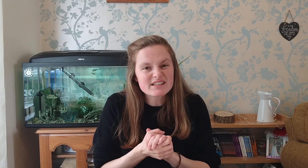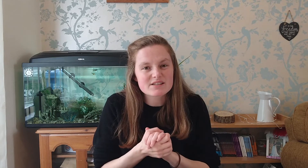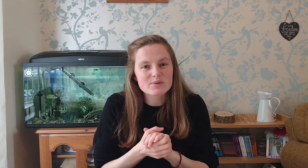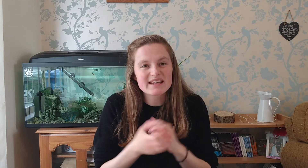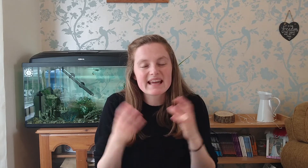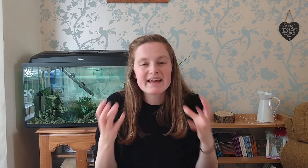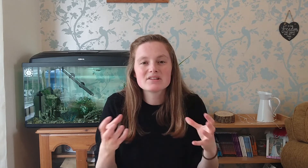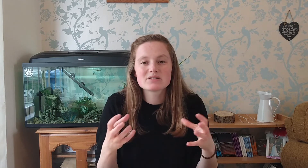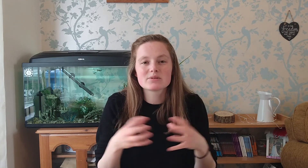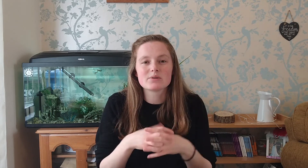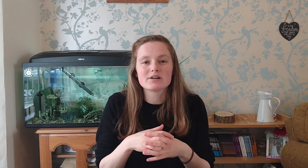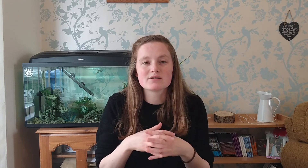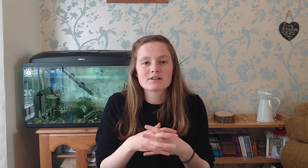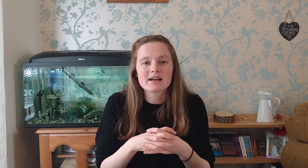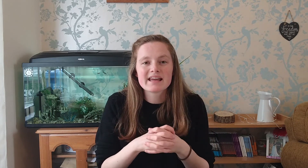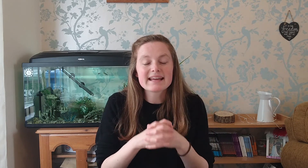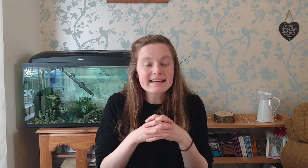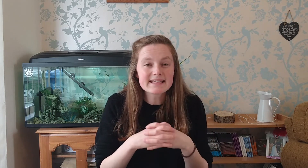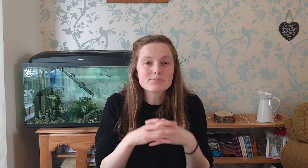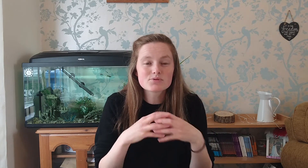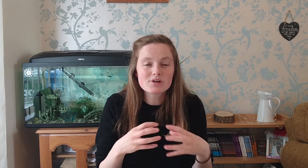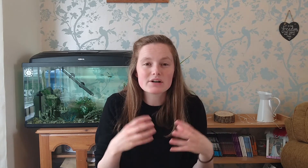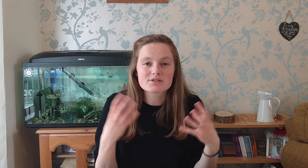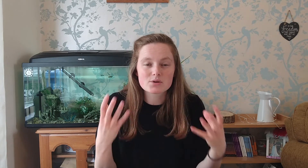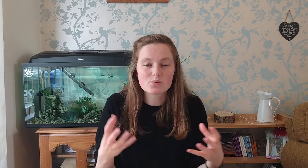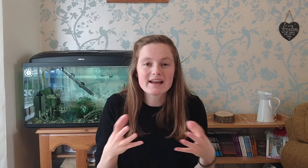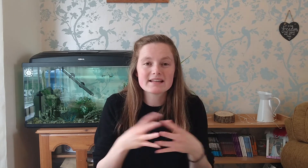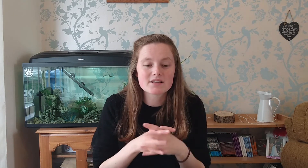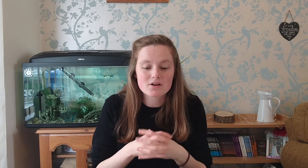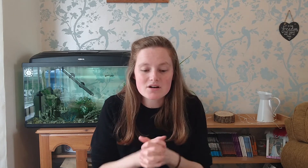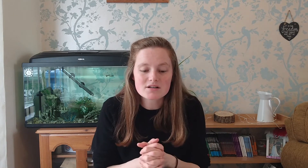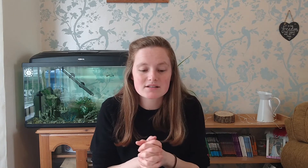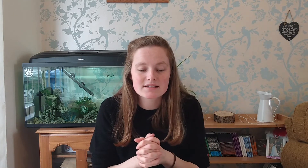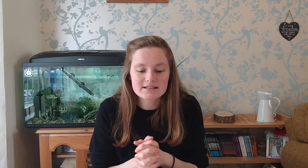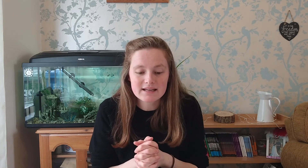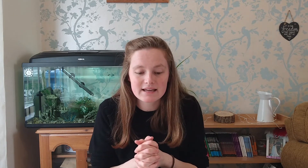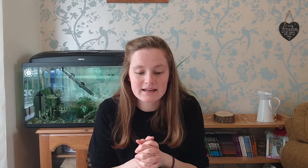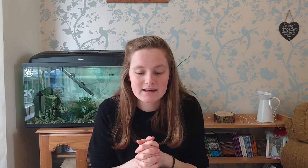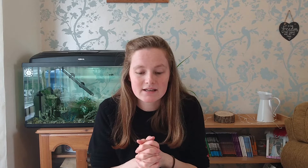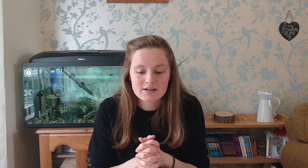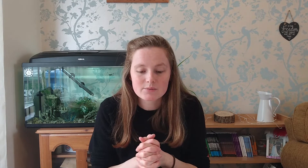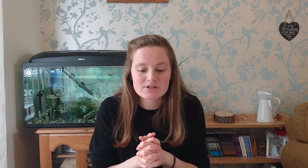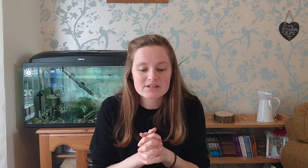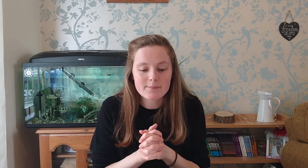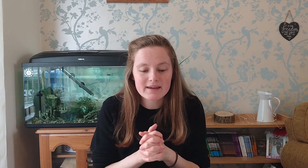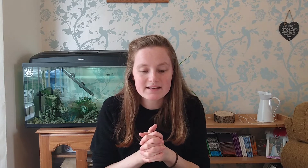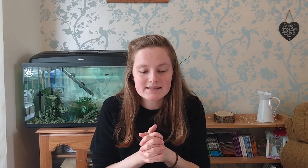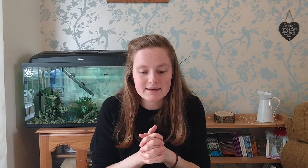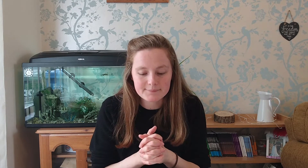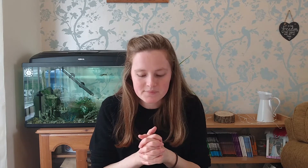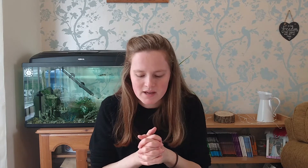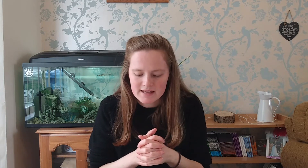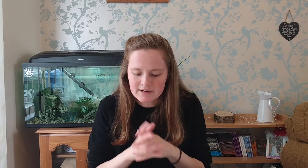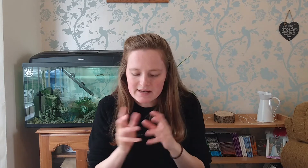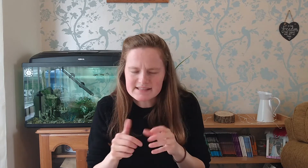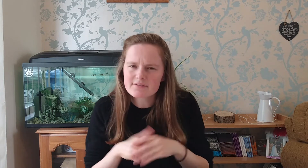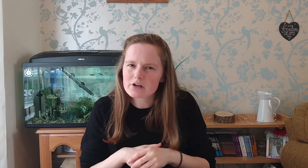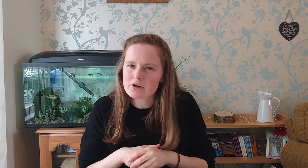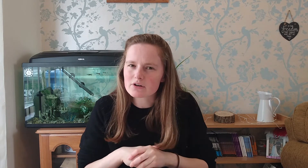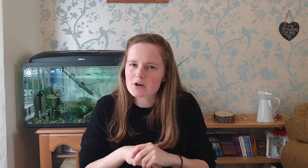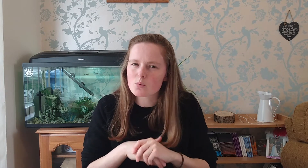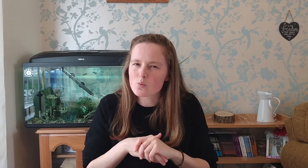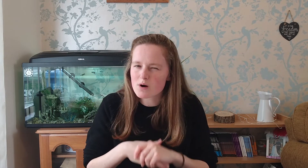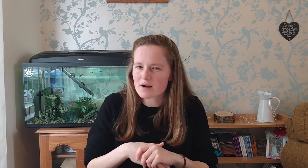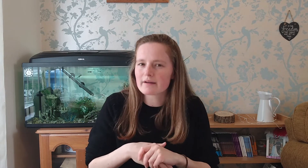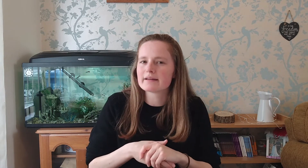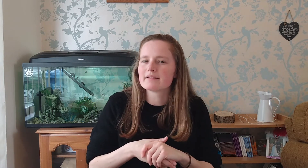Because Jesus, when he came into the world, he brought us the way to God, didn't he? Which is amazing. Now let's have a